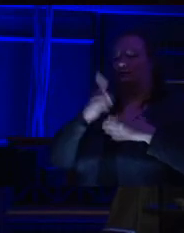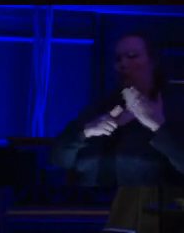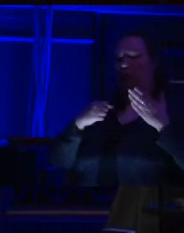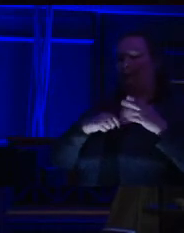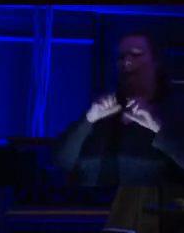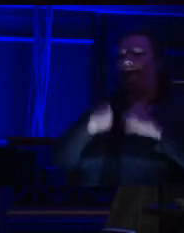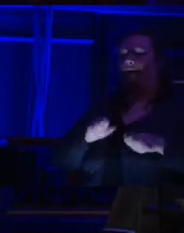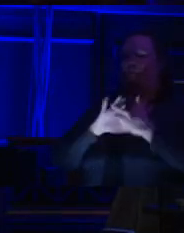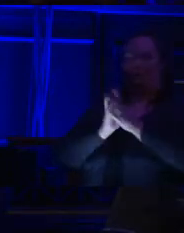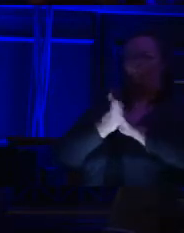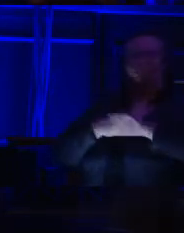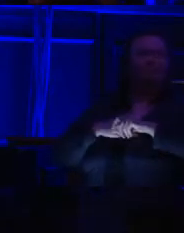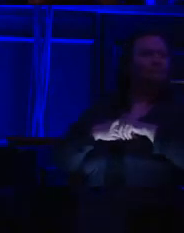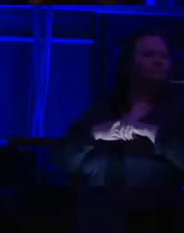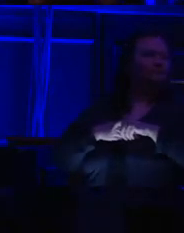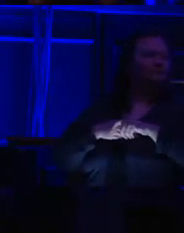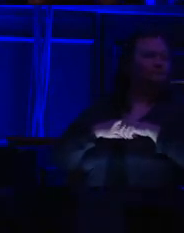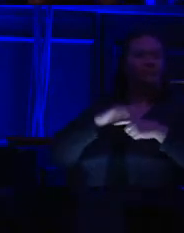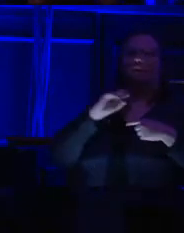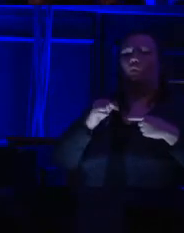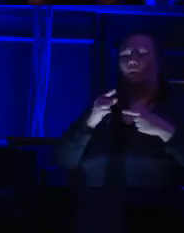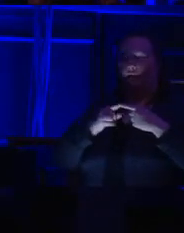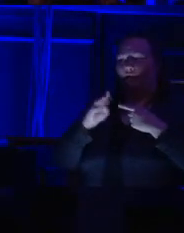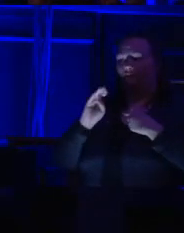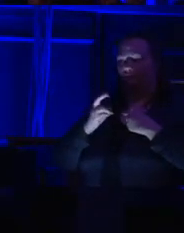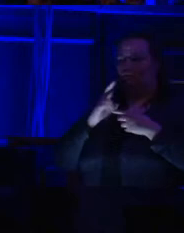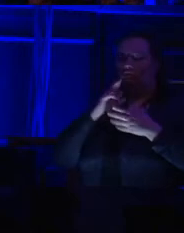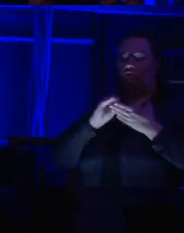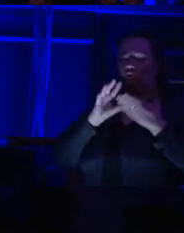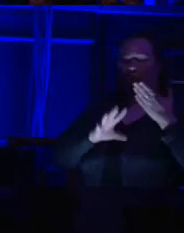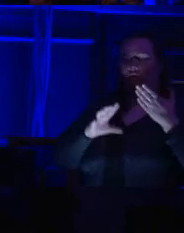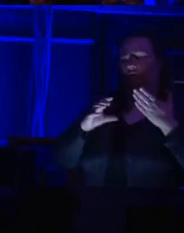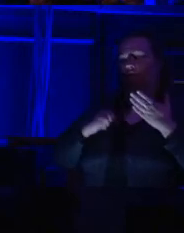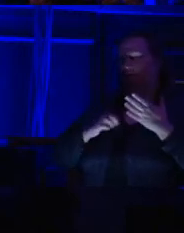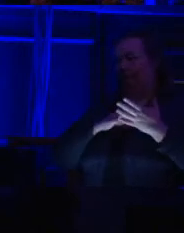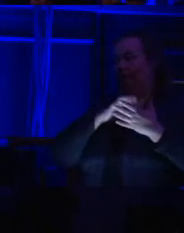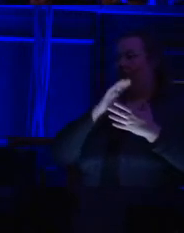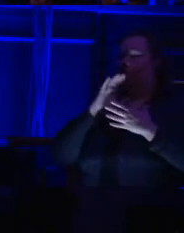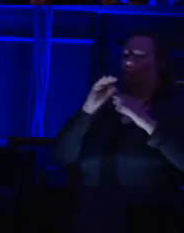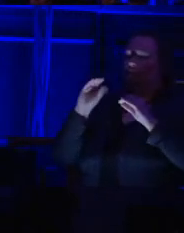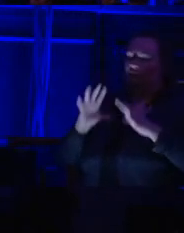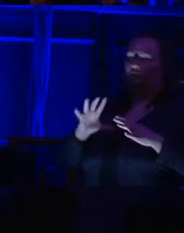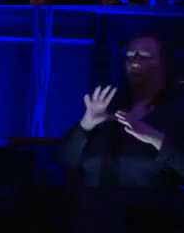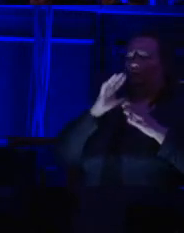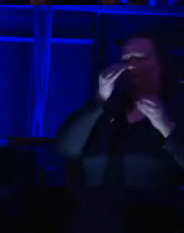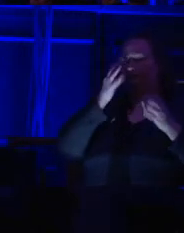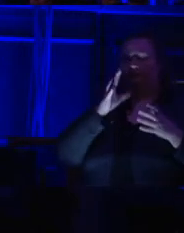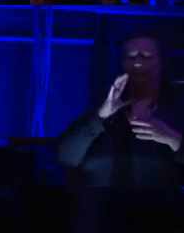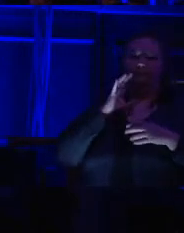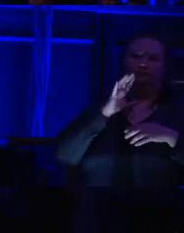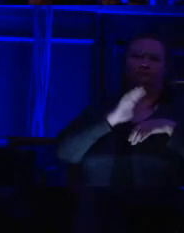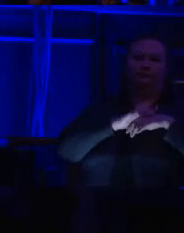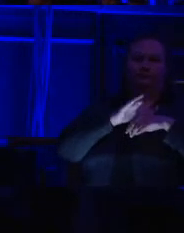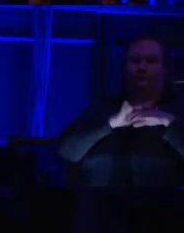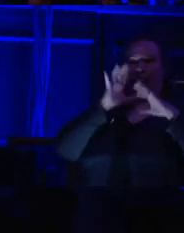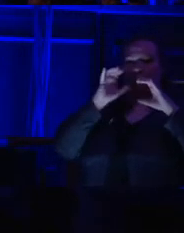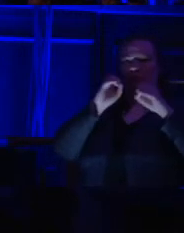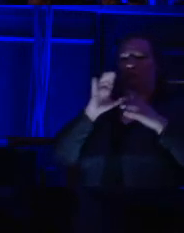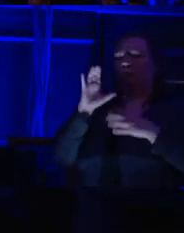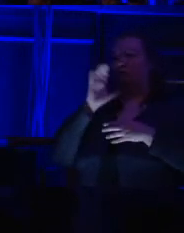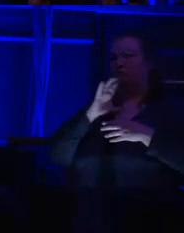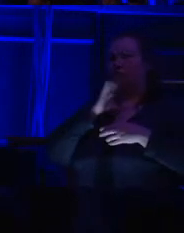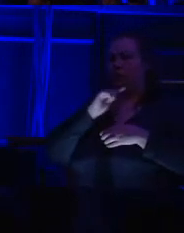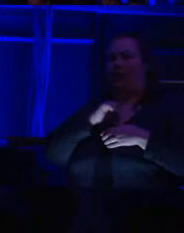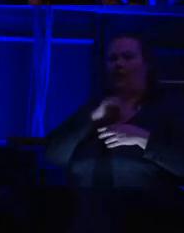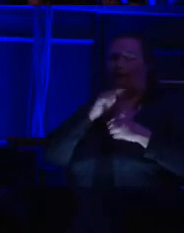become. When Michigan students, faculty, staff, and alumni inform the Presidential Search Committee of the qualities